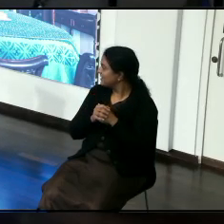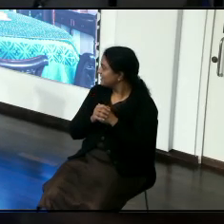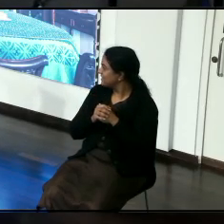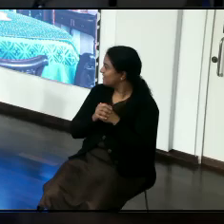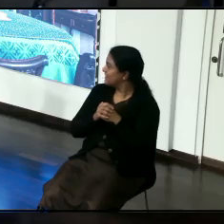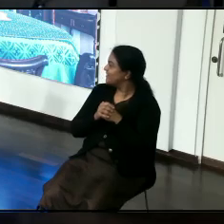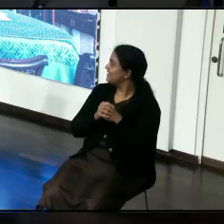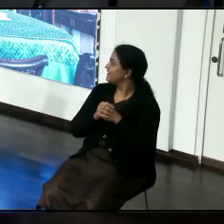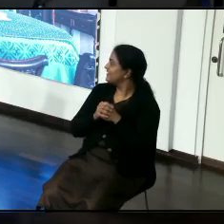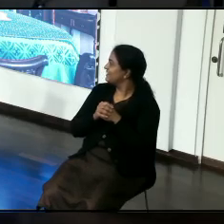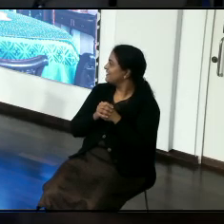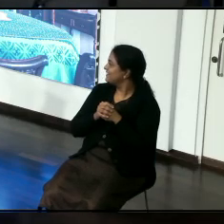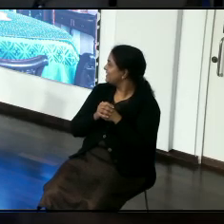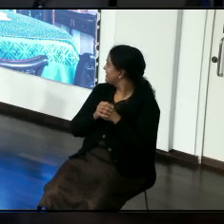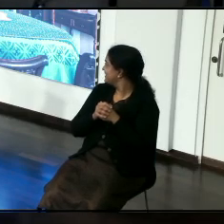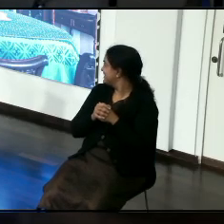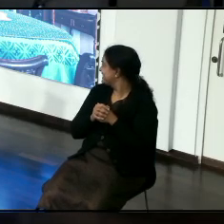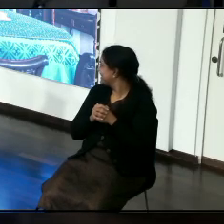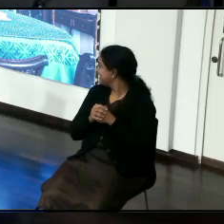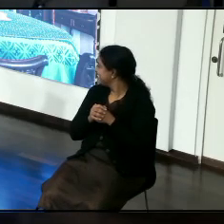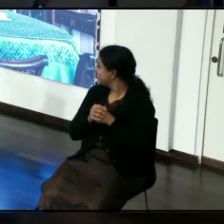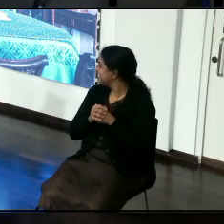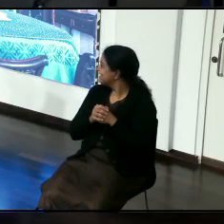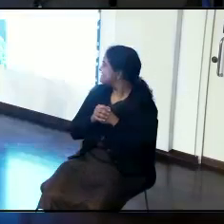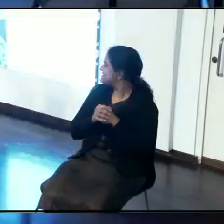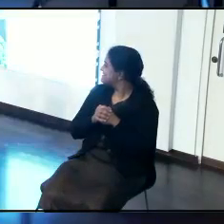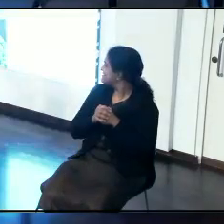And that's Fatima for you. Yeah.